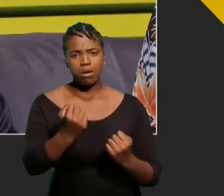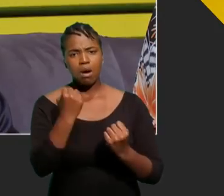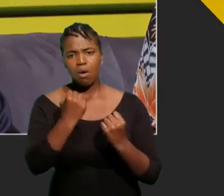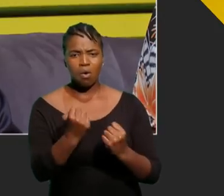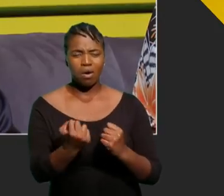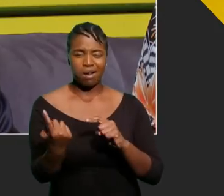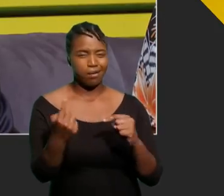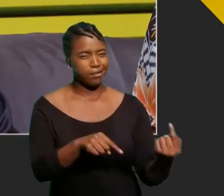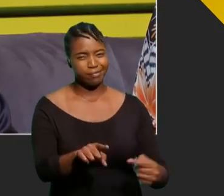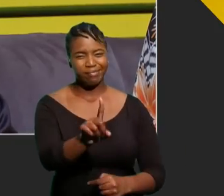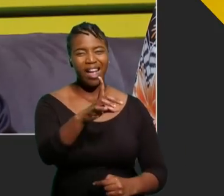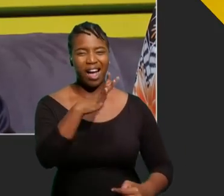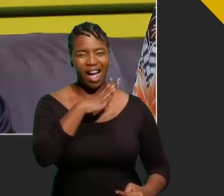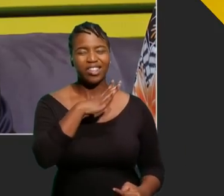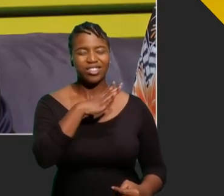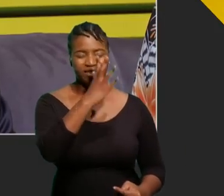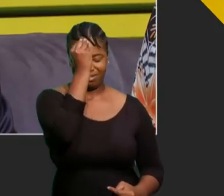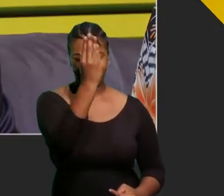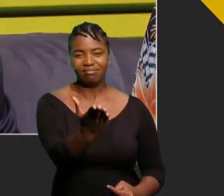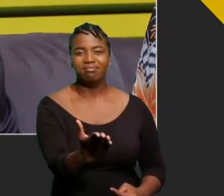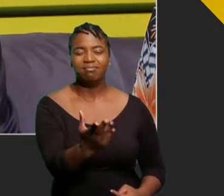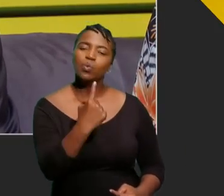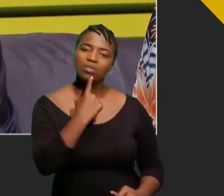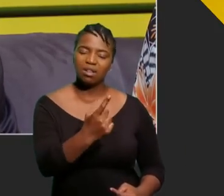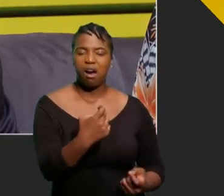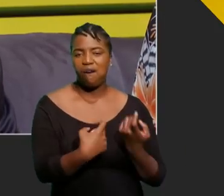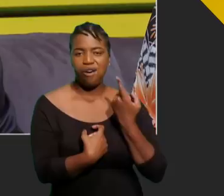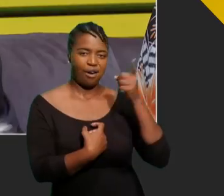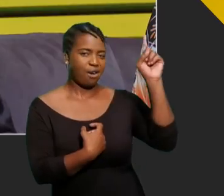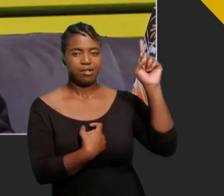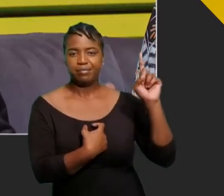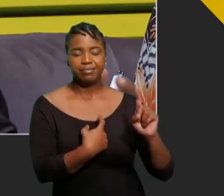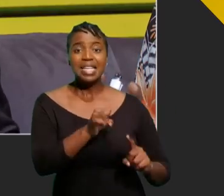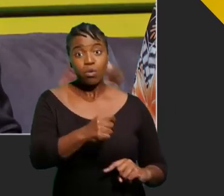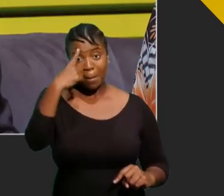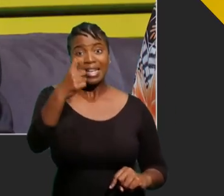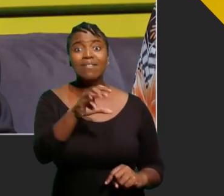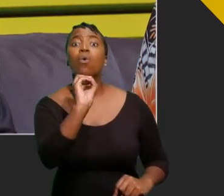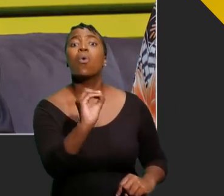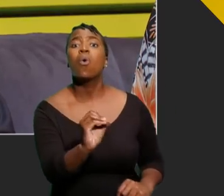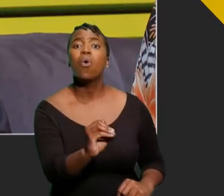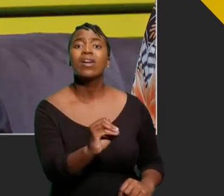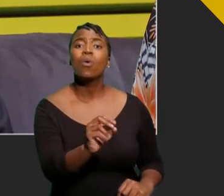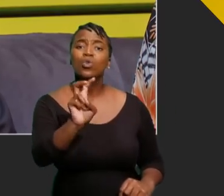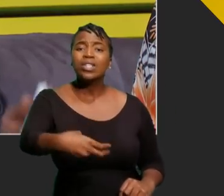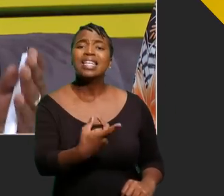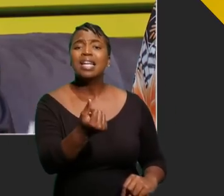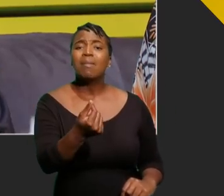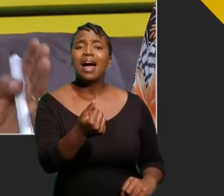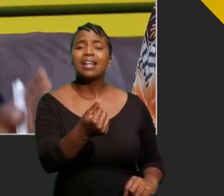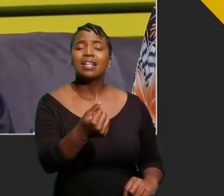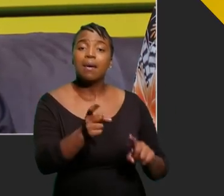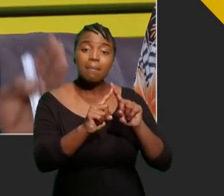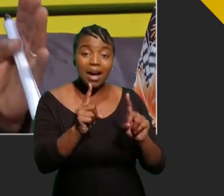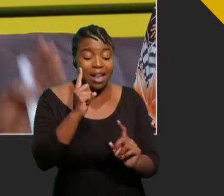I can assure you our judiciary, our judges, our magistrates will throw away a case even if you believe that a greasy stole money. If the case